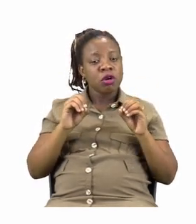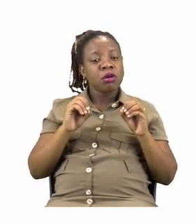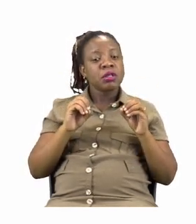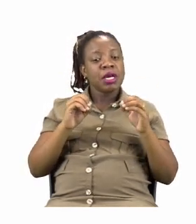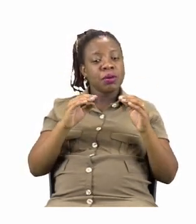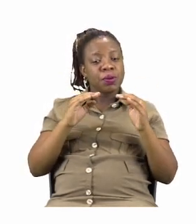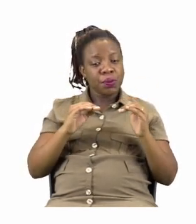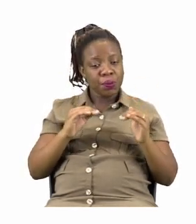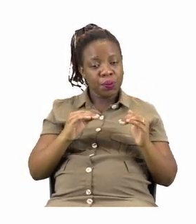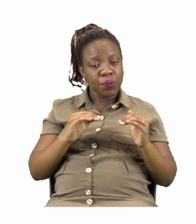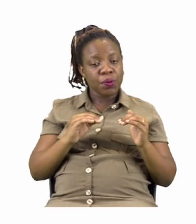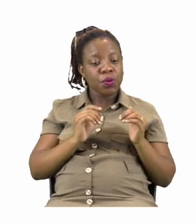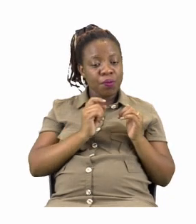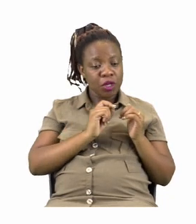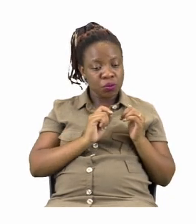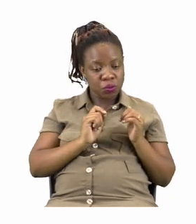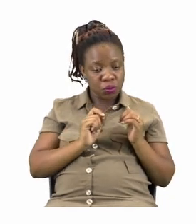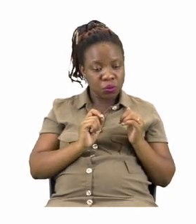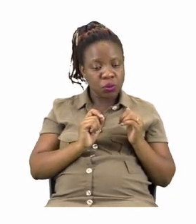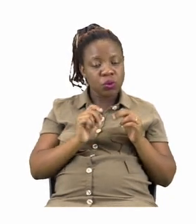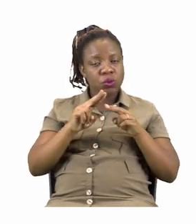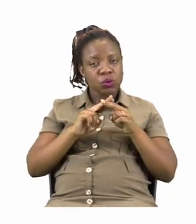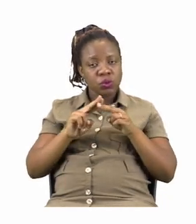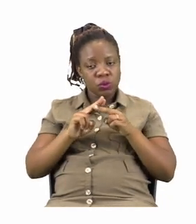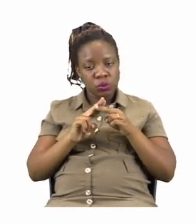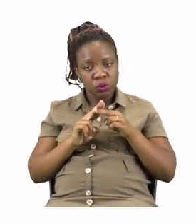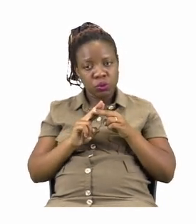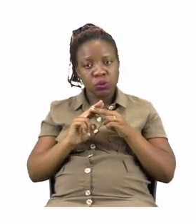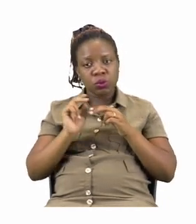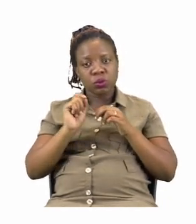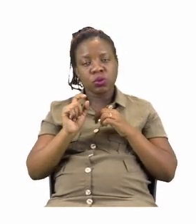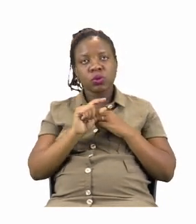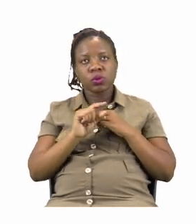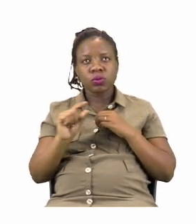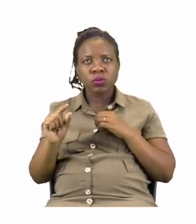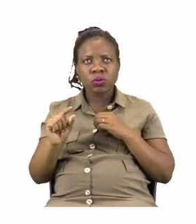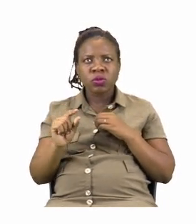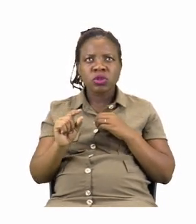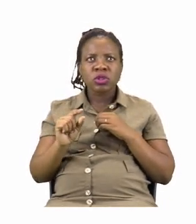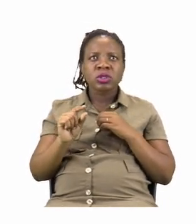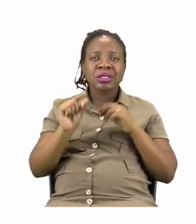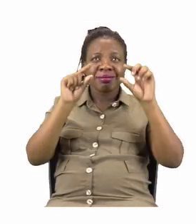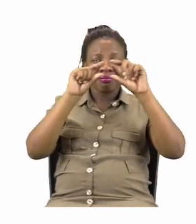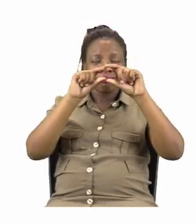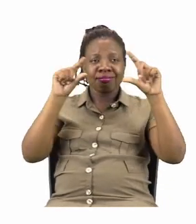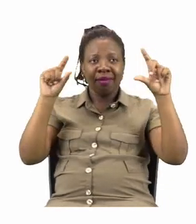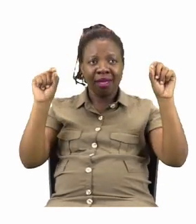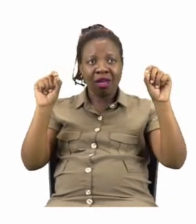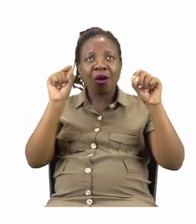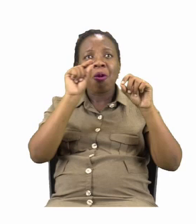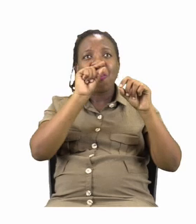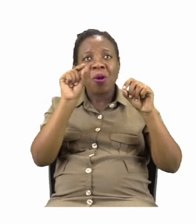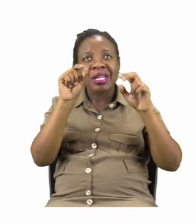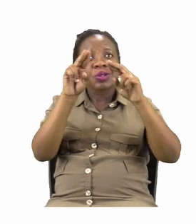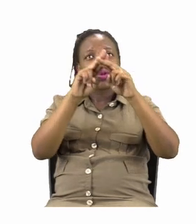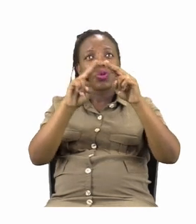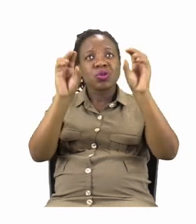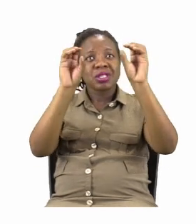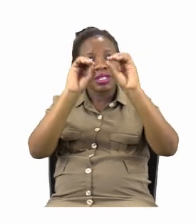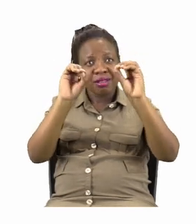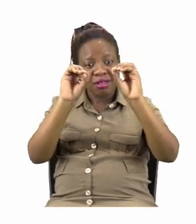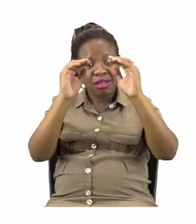at which word you did not use. And then you go ahead and you write a sentence